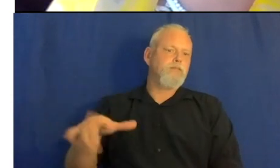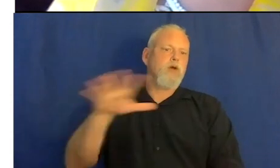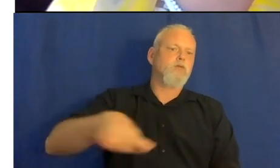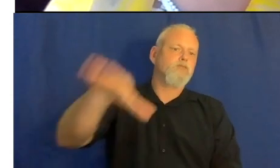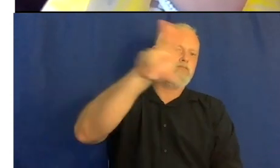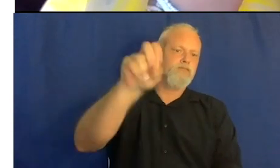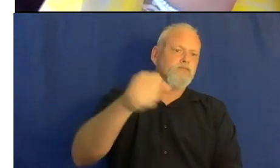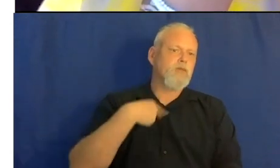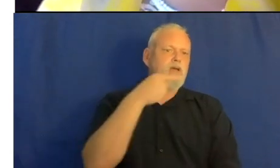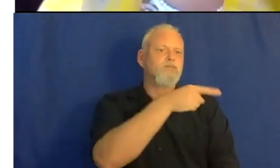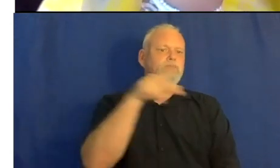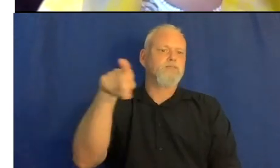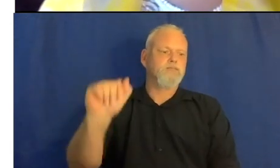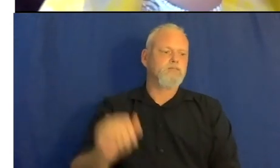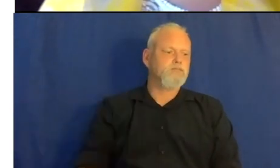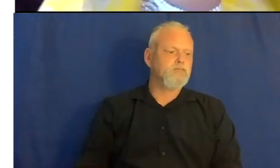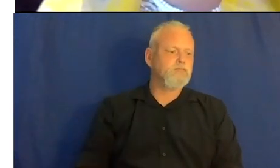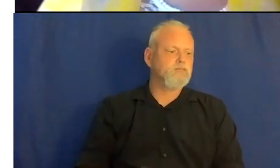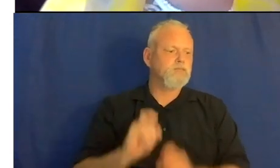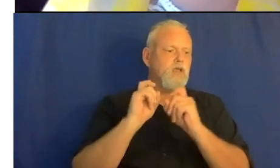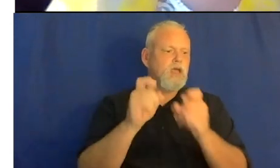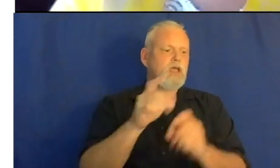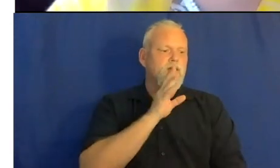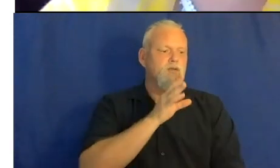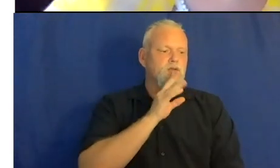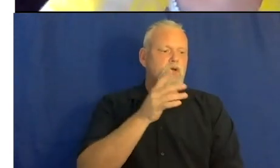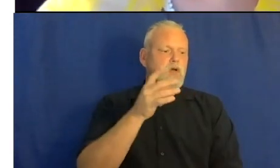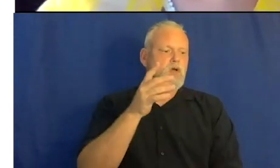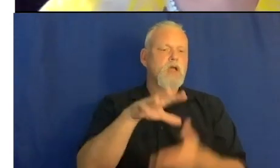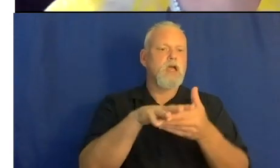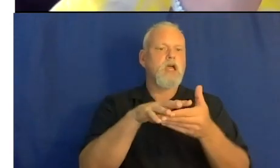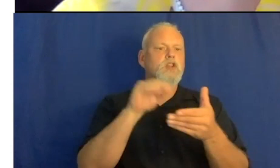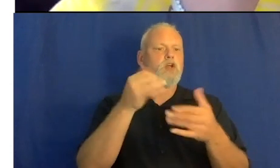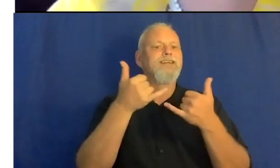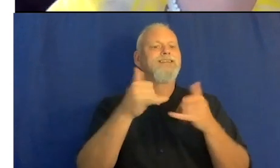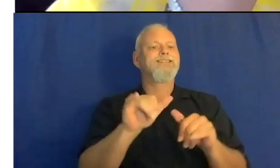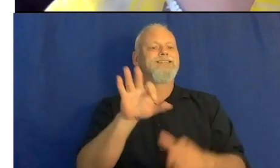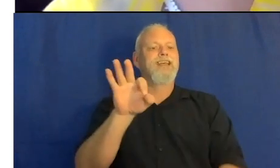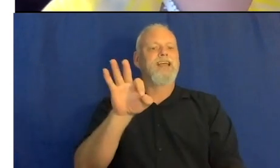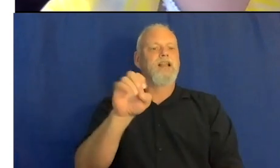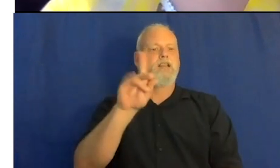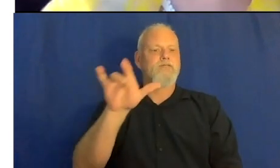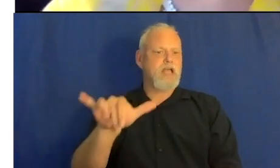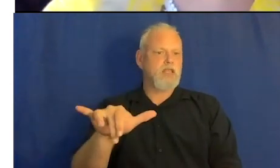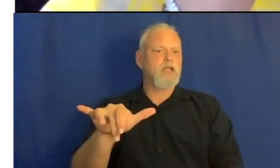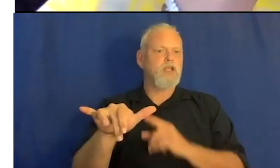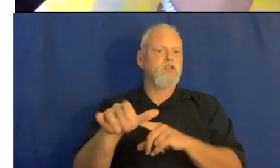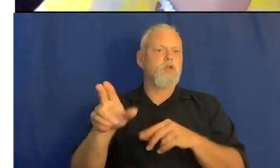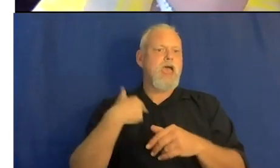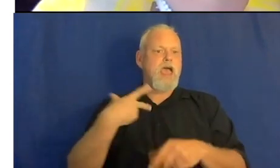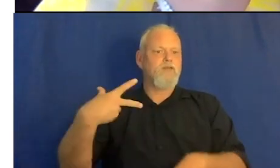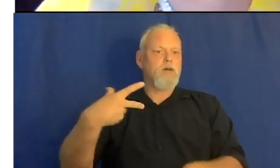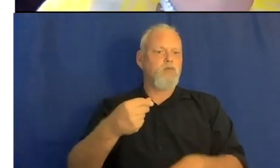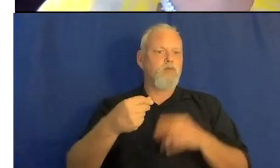in Pennsylvania and I gave a talk and learned that it's still a felony charge to carry a syringe, and even more